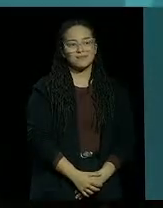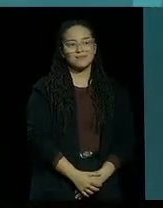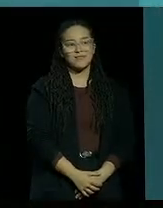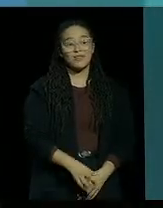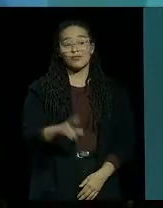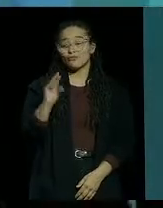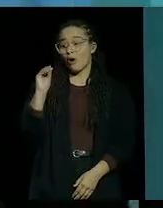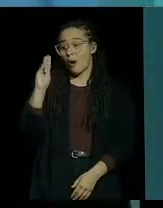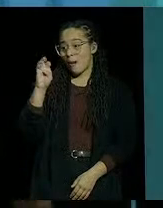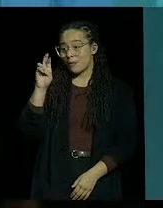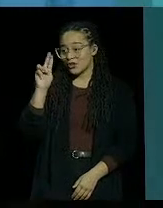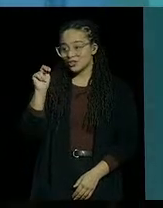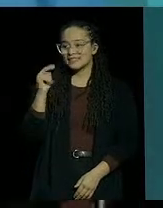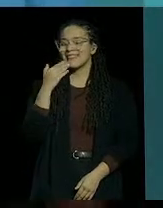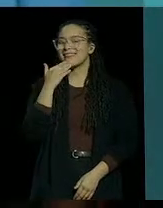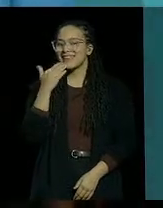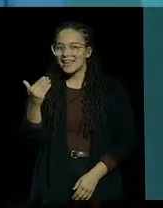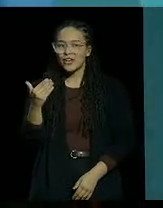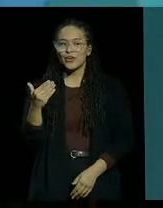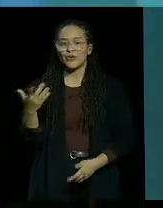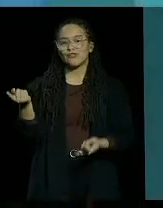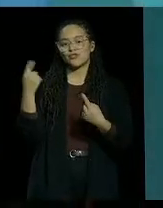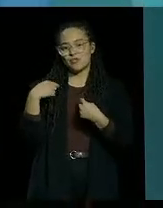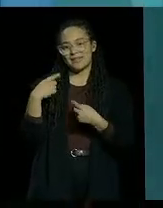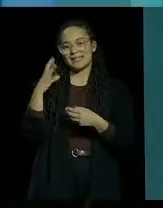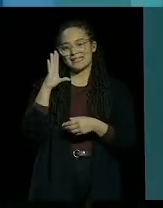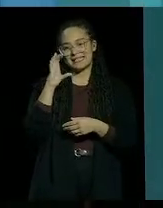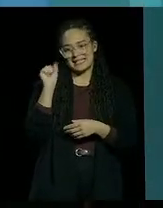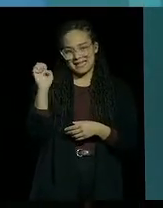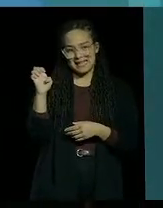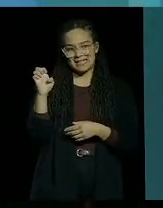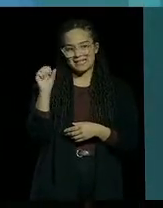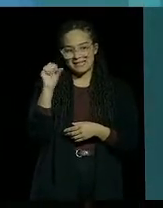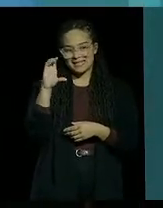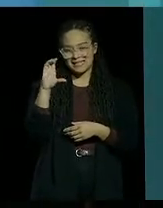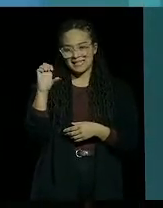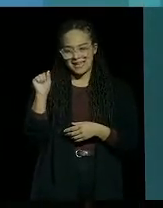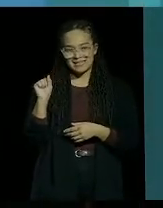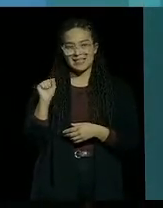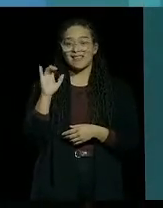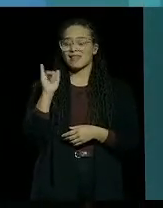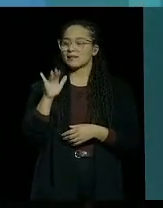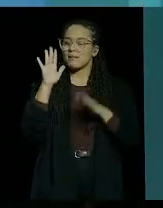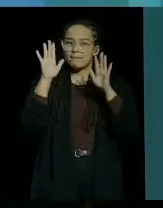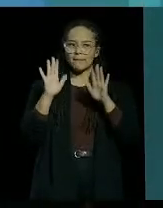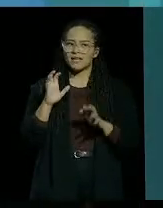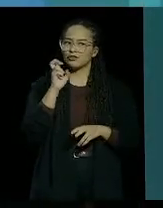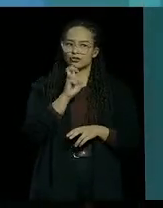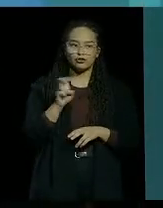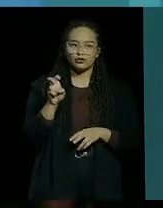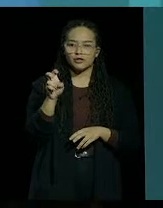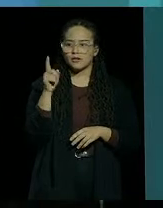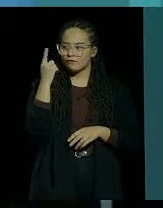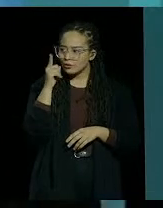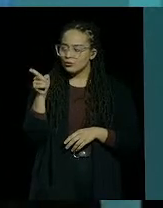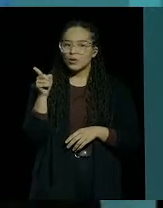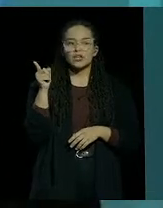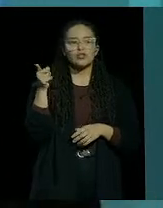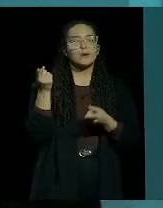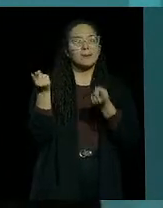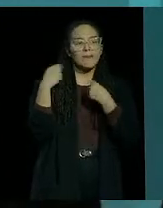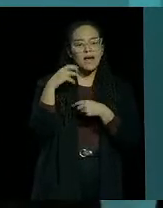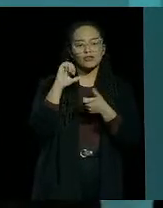So Robert, thank you so much for joining us here at CES. I'll tell you, that's a pretty incredible journey you've been on, and you returned to racing